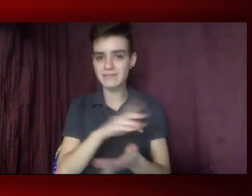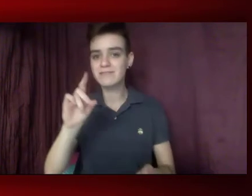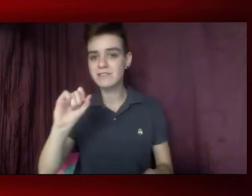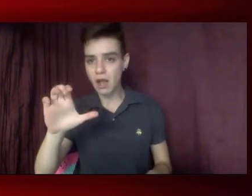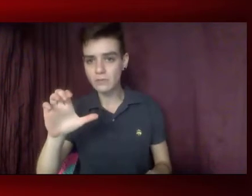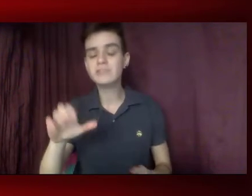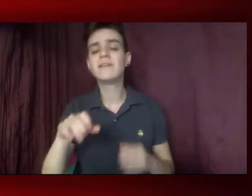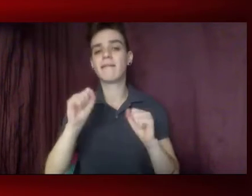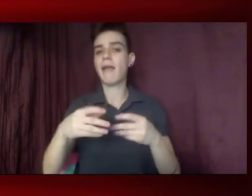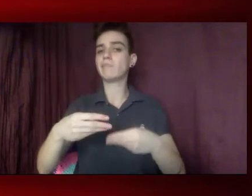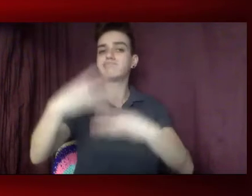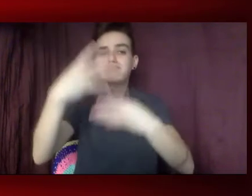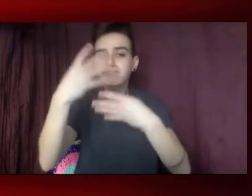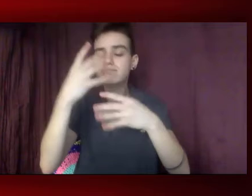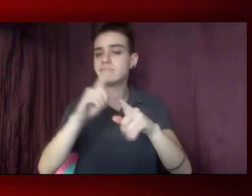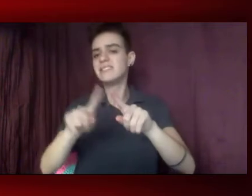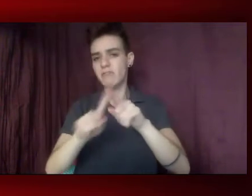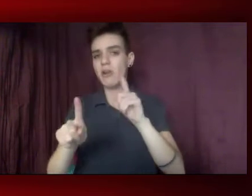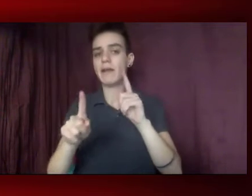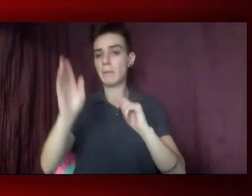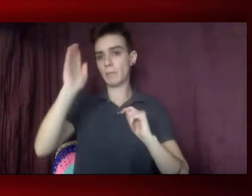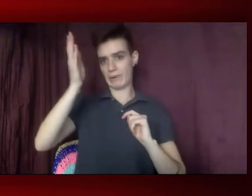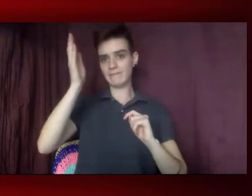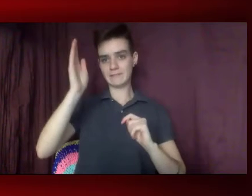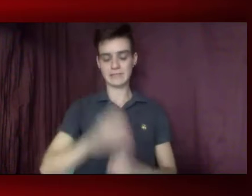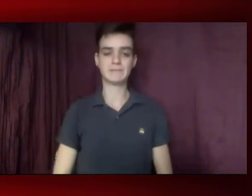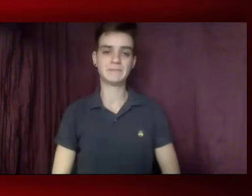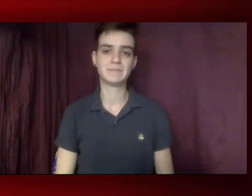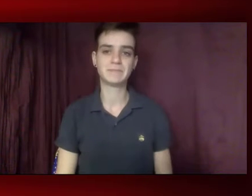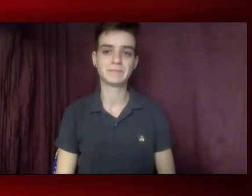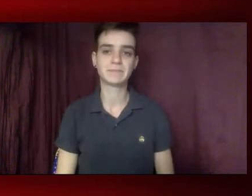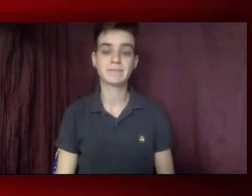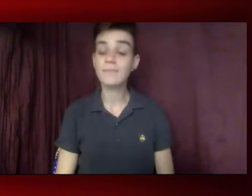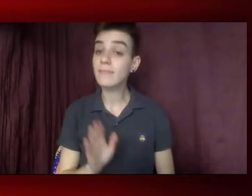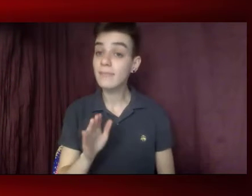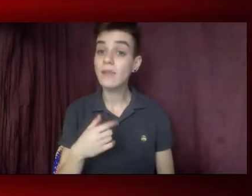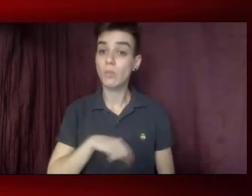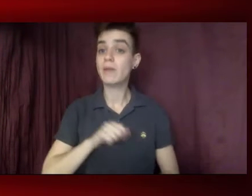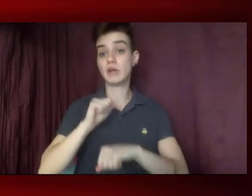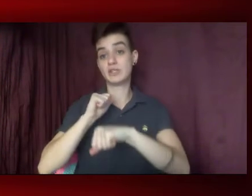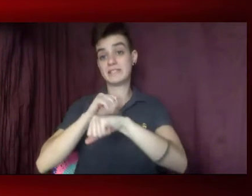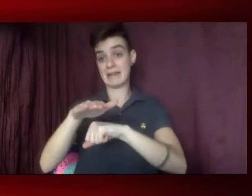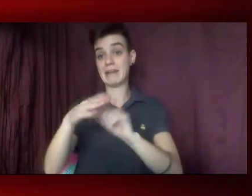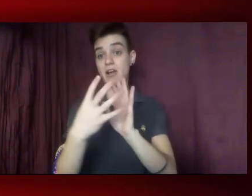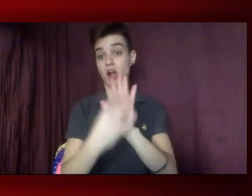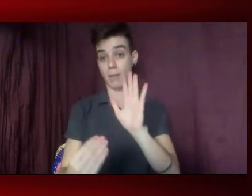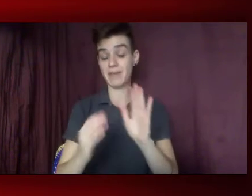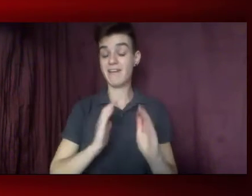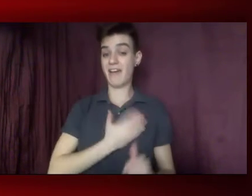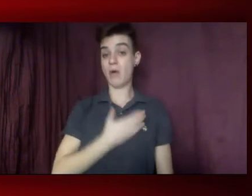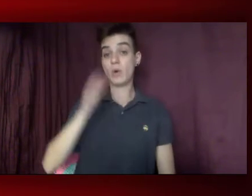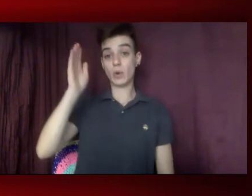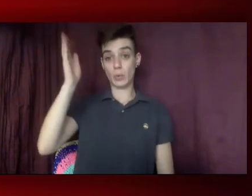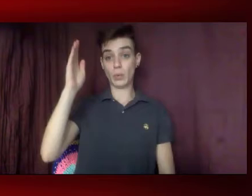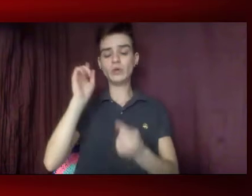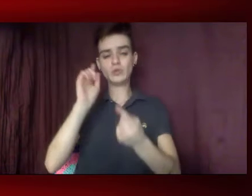and review them, see them. Good news, we're sending a copy of the issue briefs to every member of Congress you are scheduled to